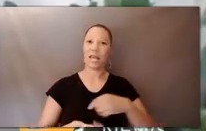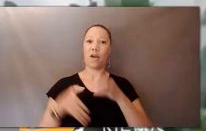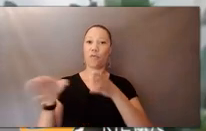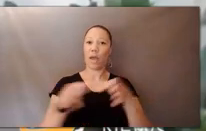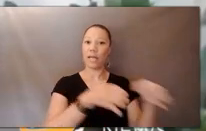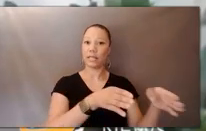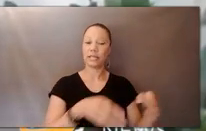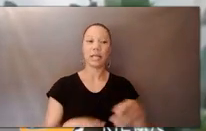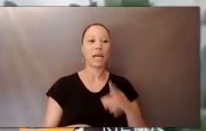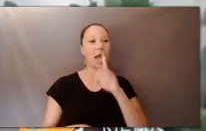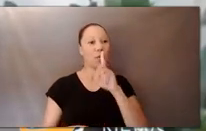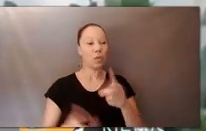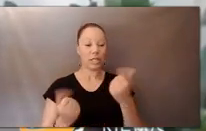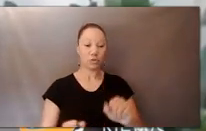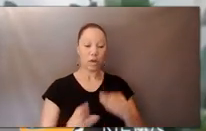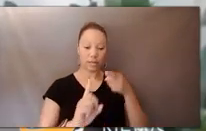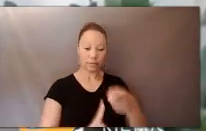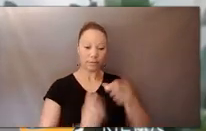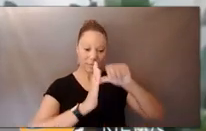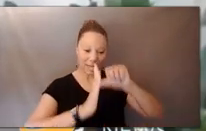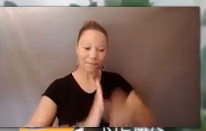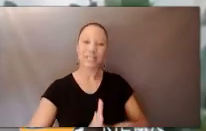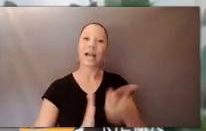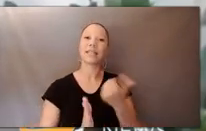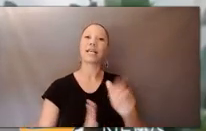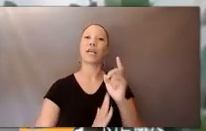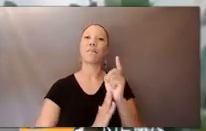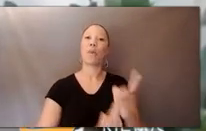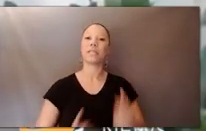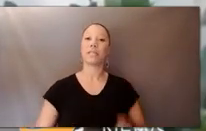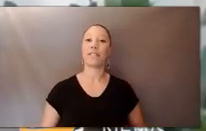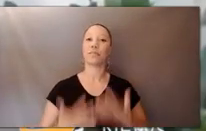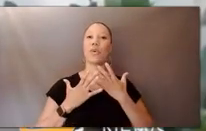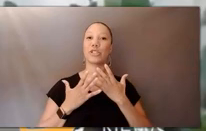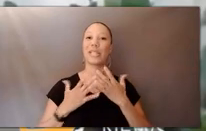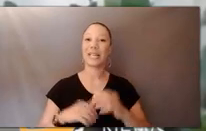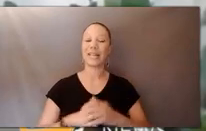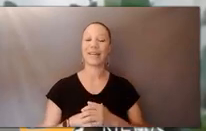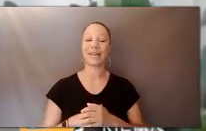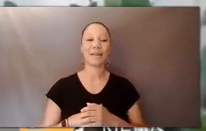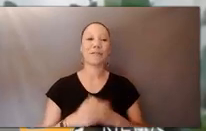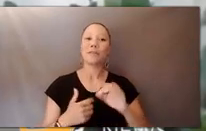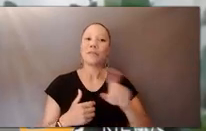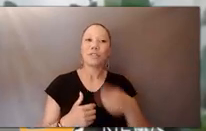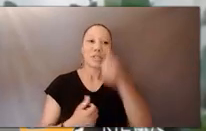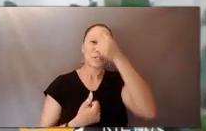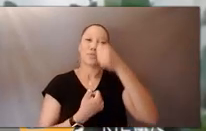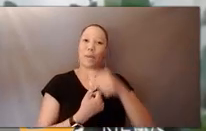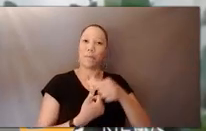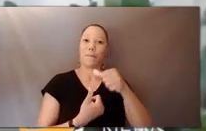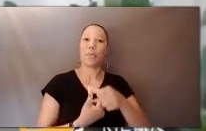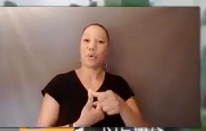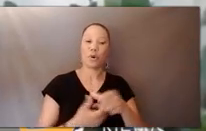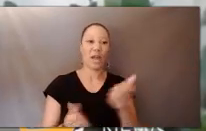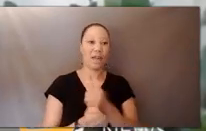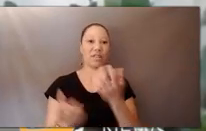that we're really trying to shine a light on any moments of celebration that we can, to just keep in mind all of the things